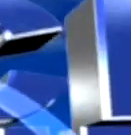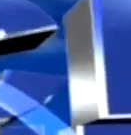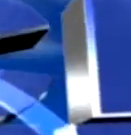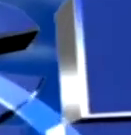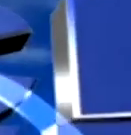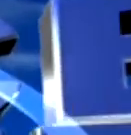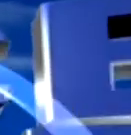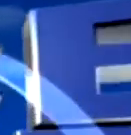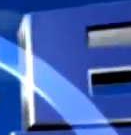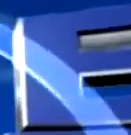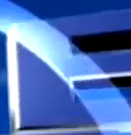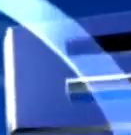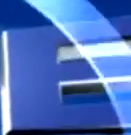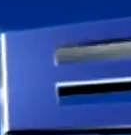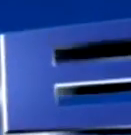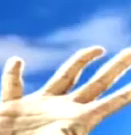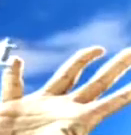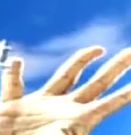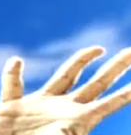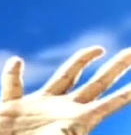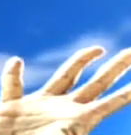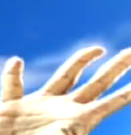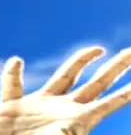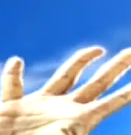God, creating man.